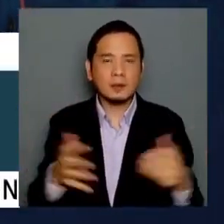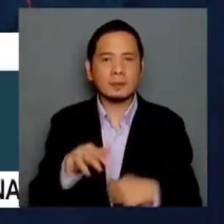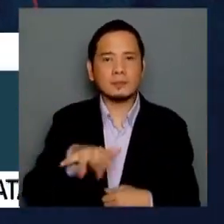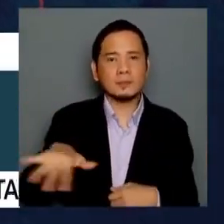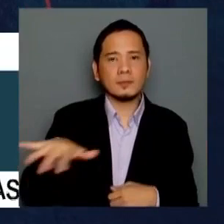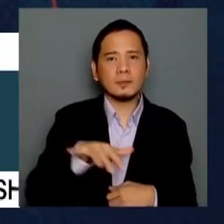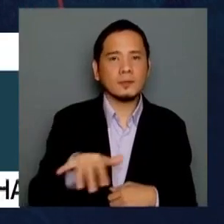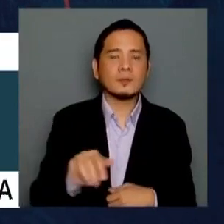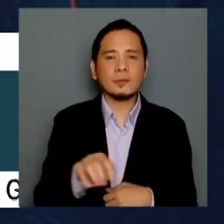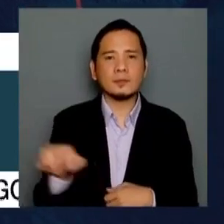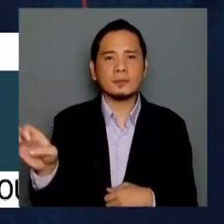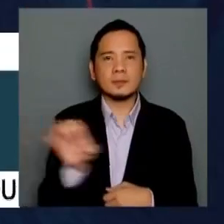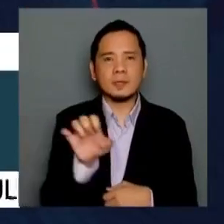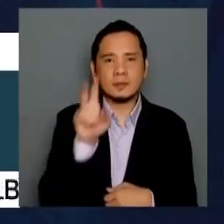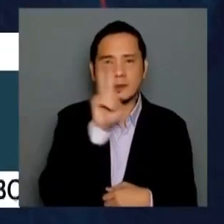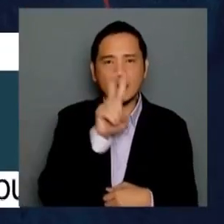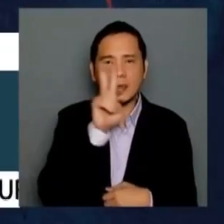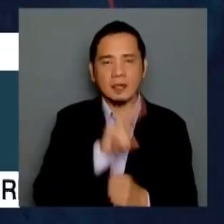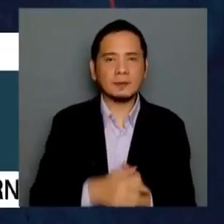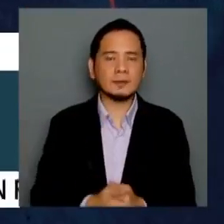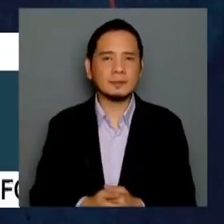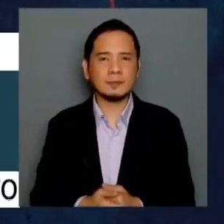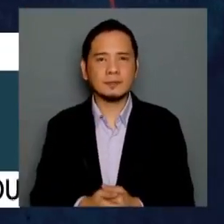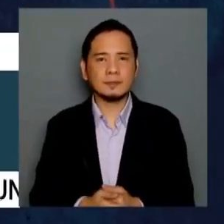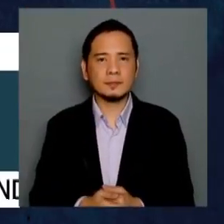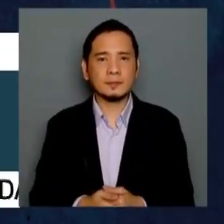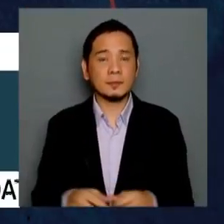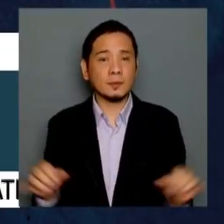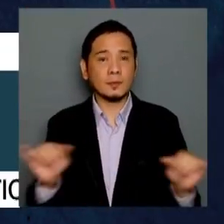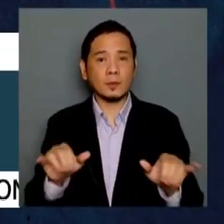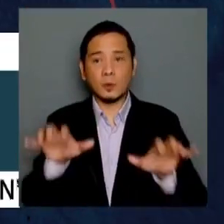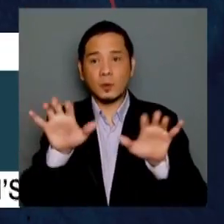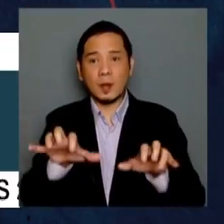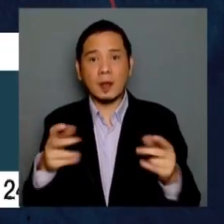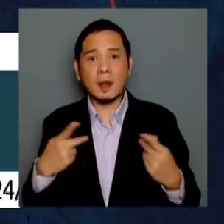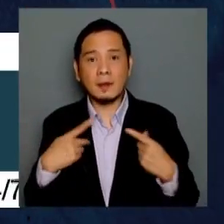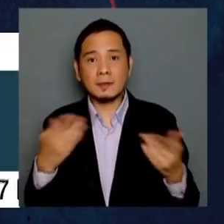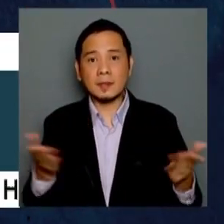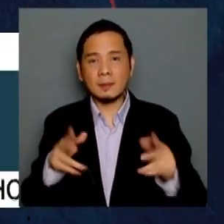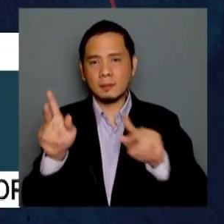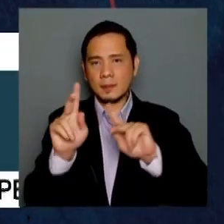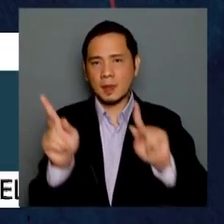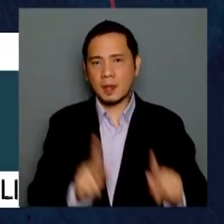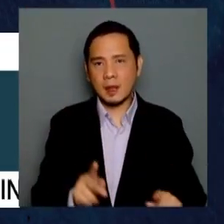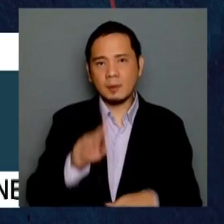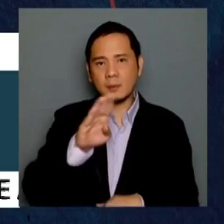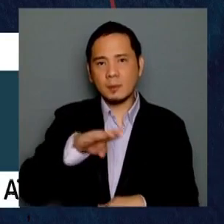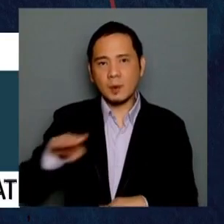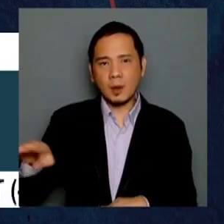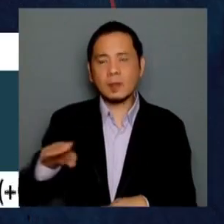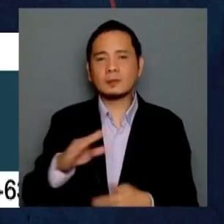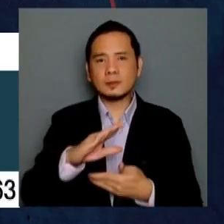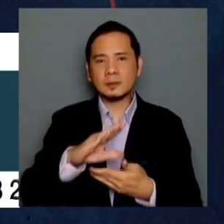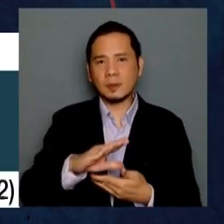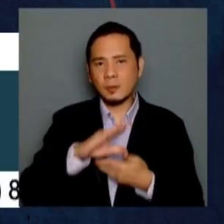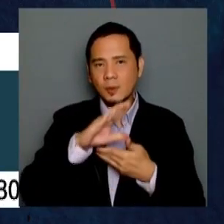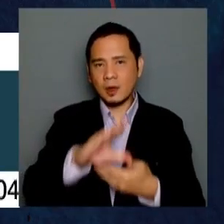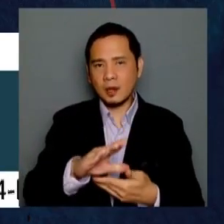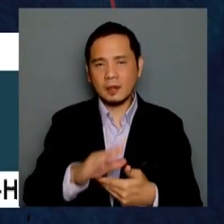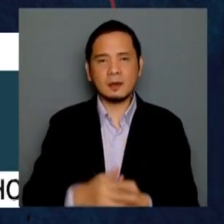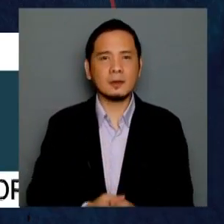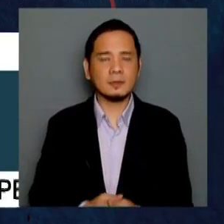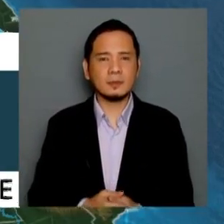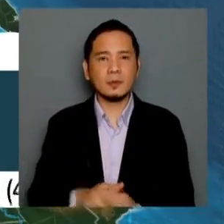eastern Visayas. Meanwhile, moderate to at times heavy rains is expected over Palawan, Bohol, Zamboanga Peninsula,